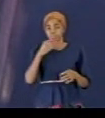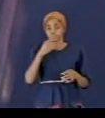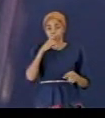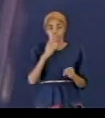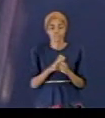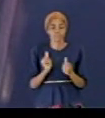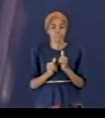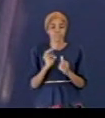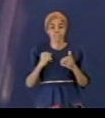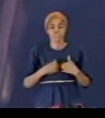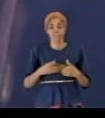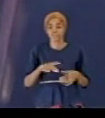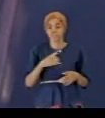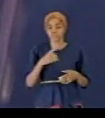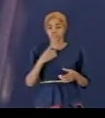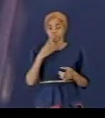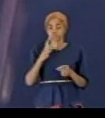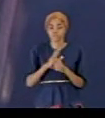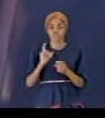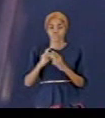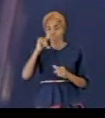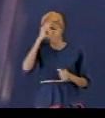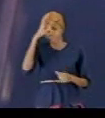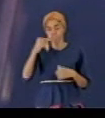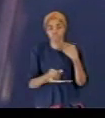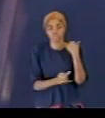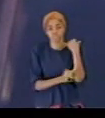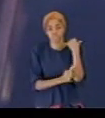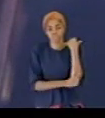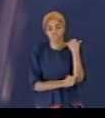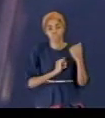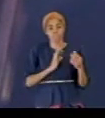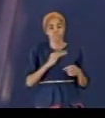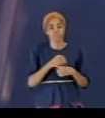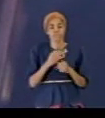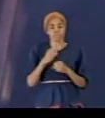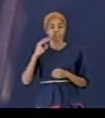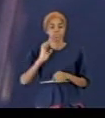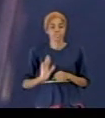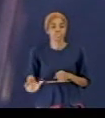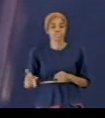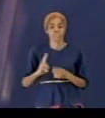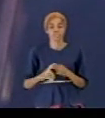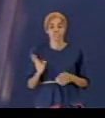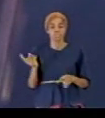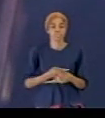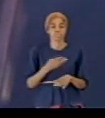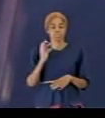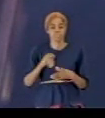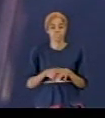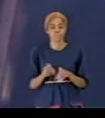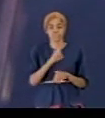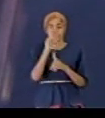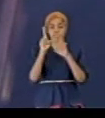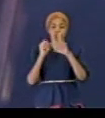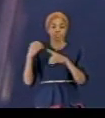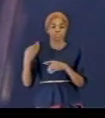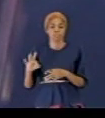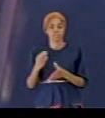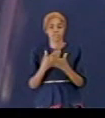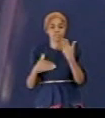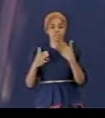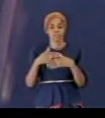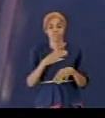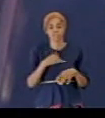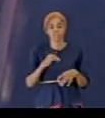thy father. And I will make thy seed to multiply as the stars of heaven, and will give unto thy seed all